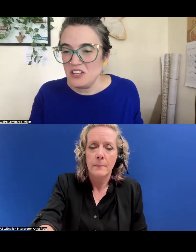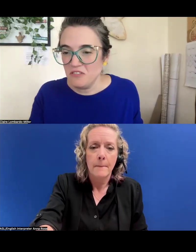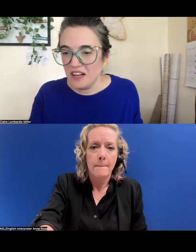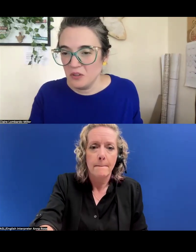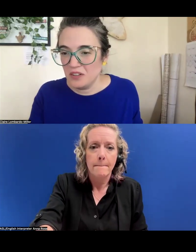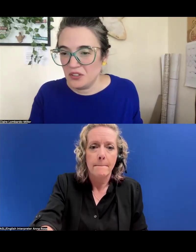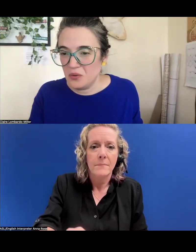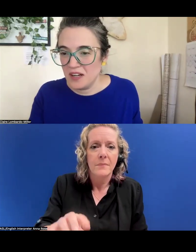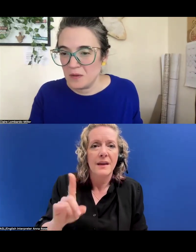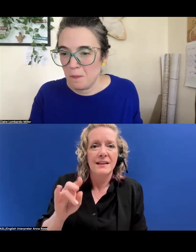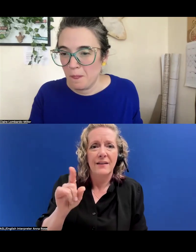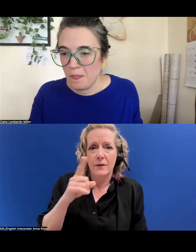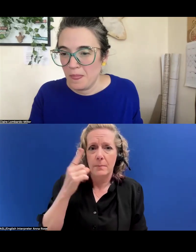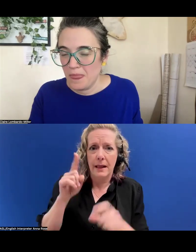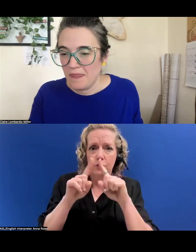Thank you for everyone